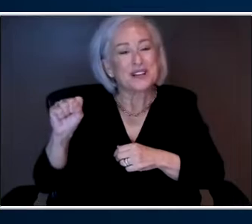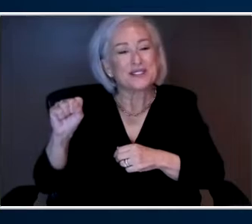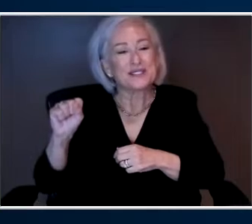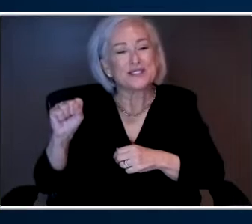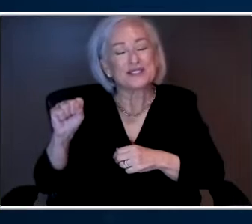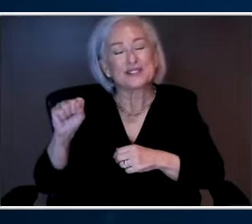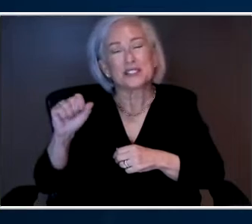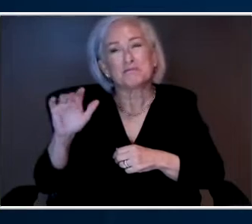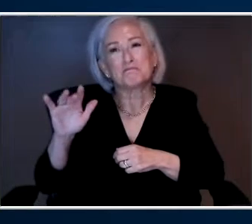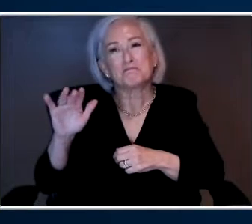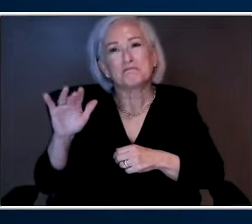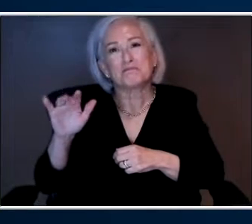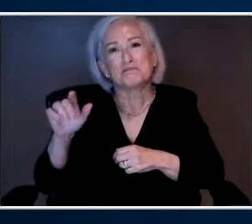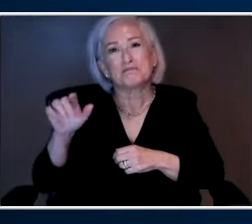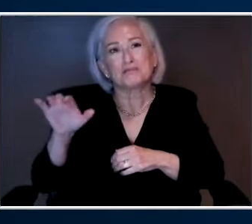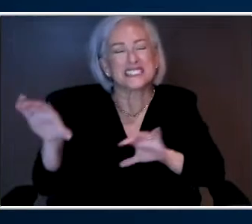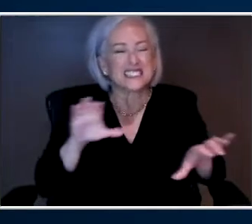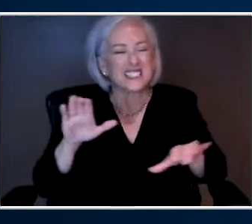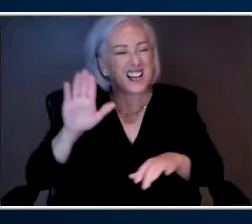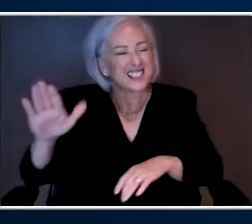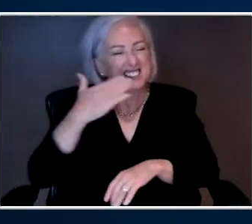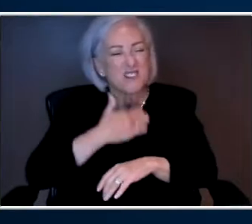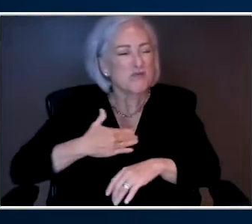She does her best on